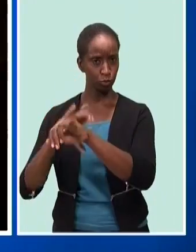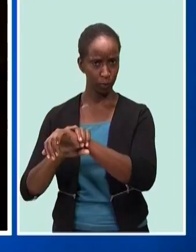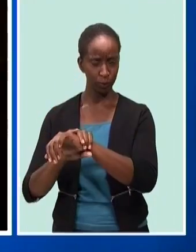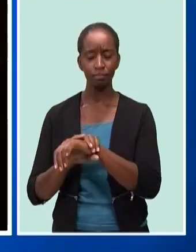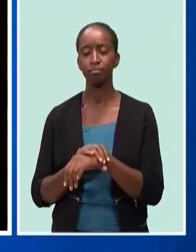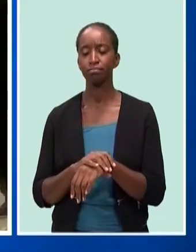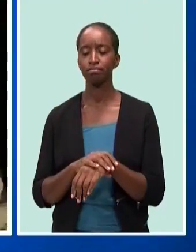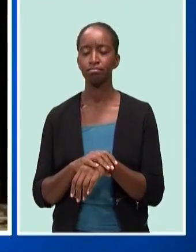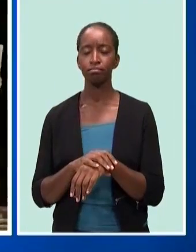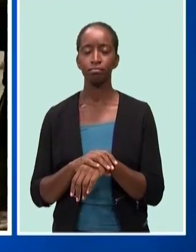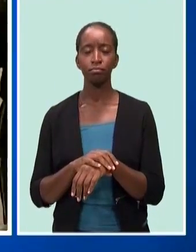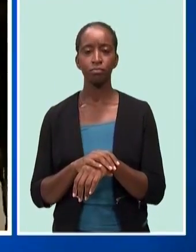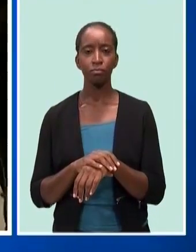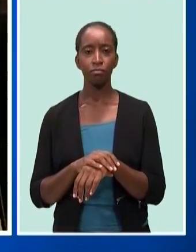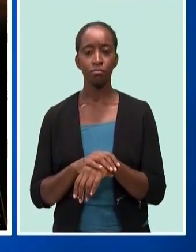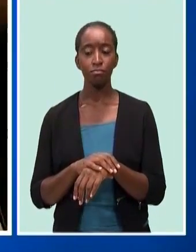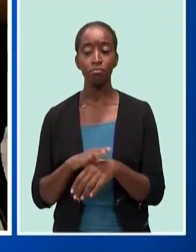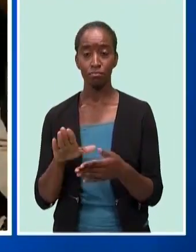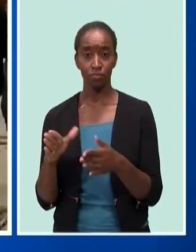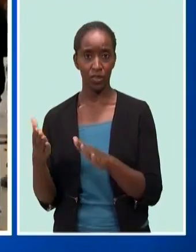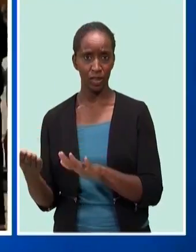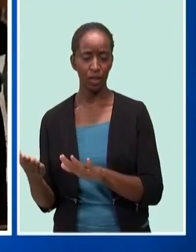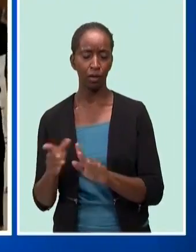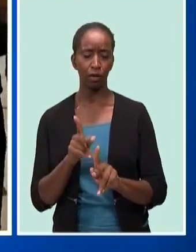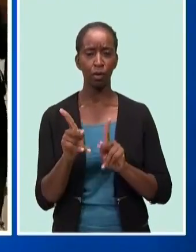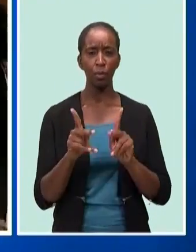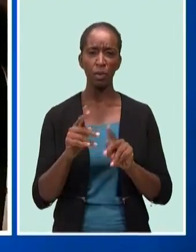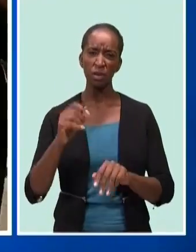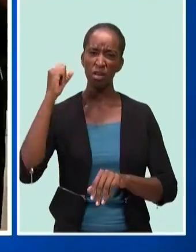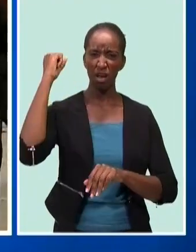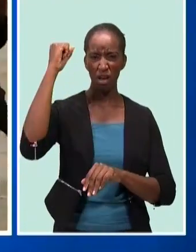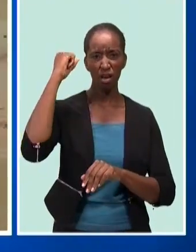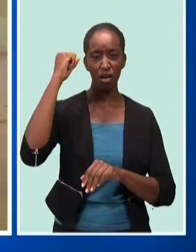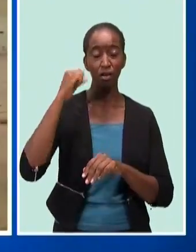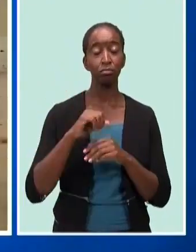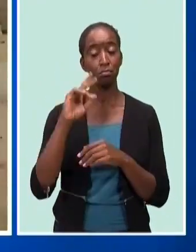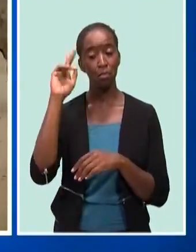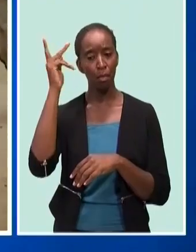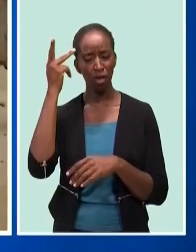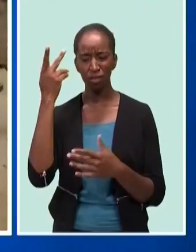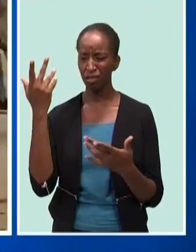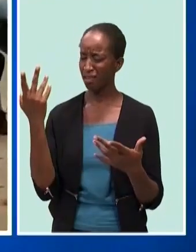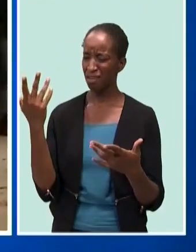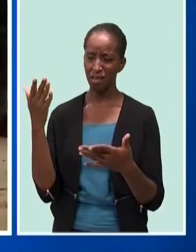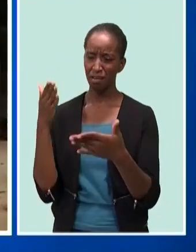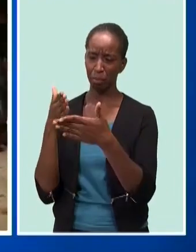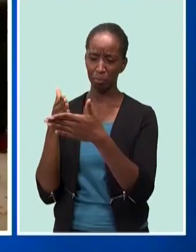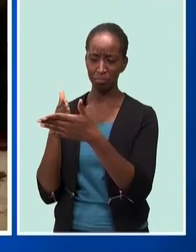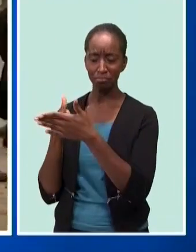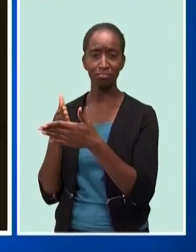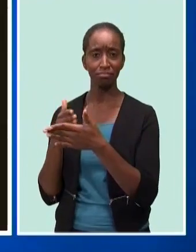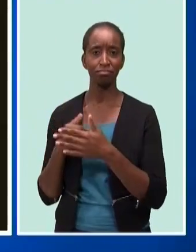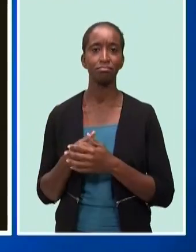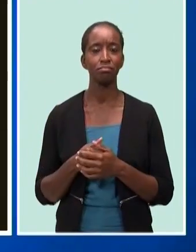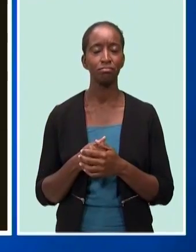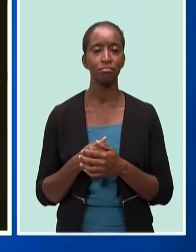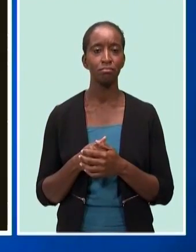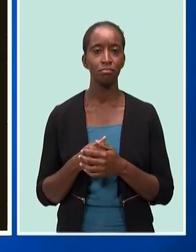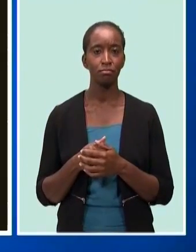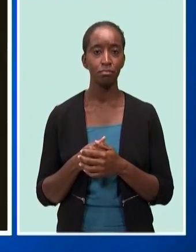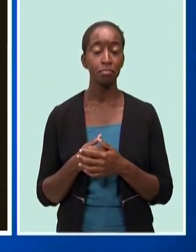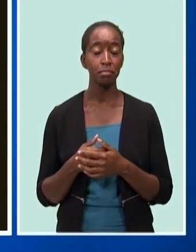The reason? Public anger over the death of schoolteacher Rizwan Asad while in police custody in the town of Awantipura near the state